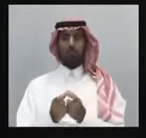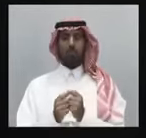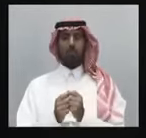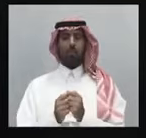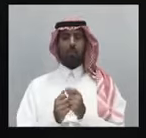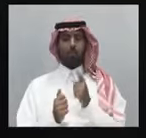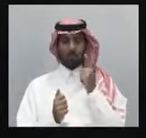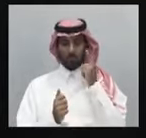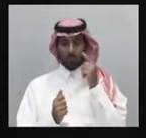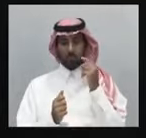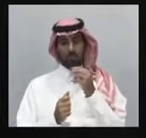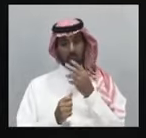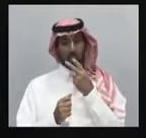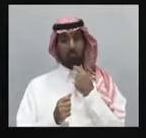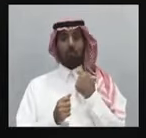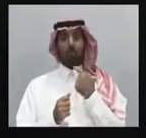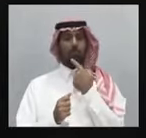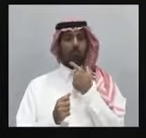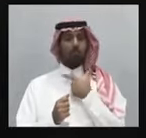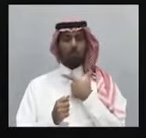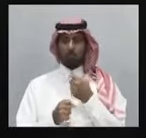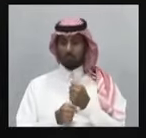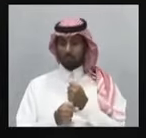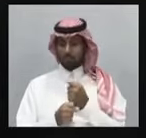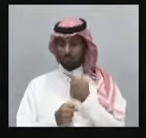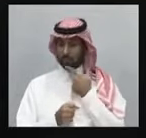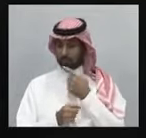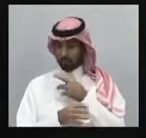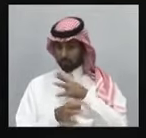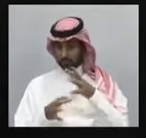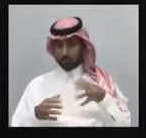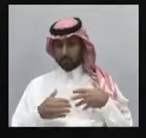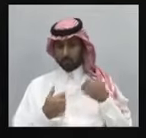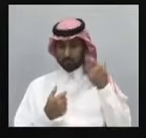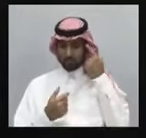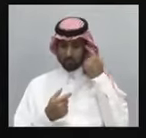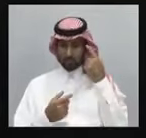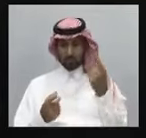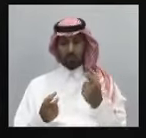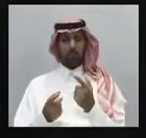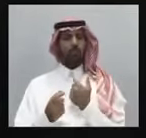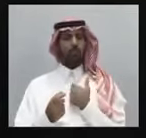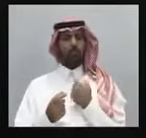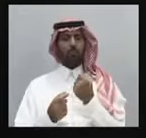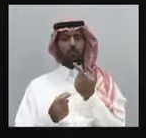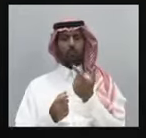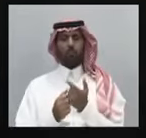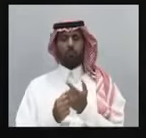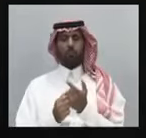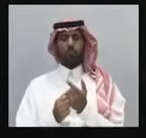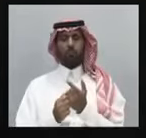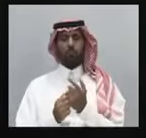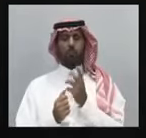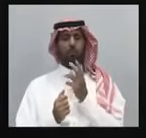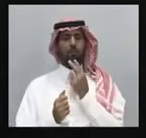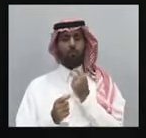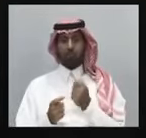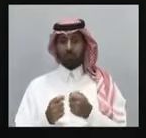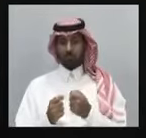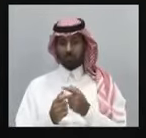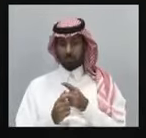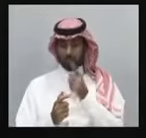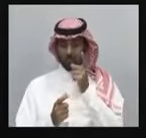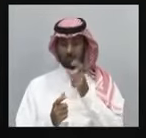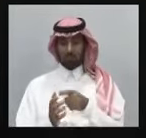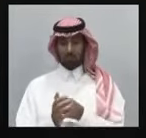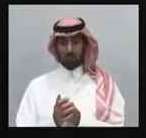is outgoing and like to work with people, because you have to promote for yourself. You have to deal with other